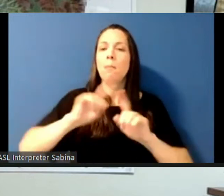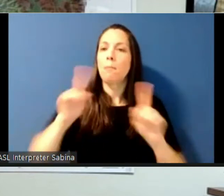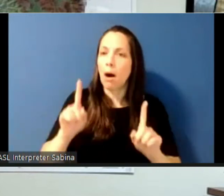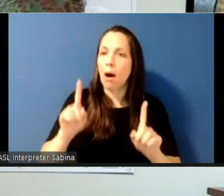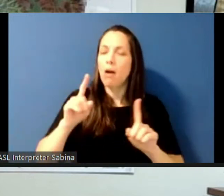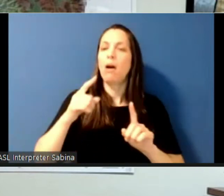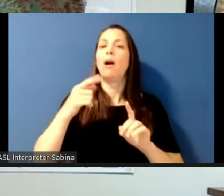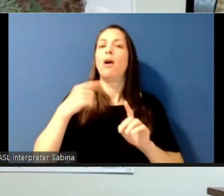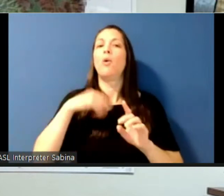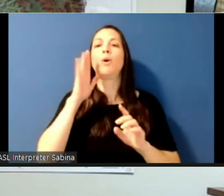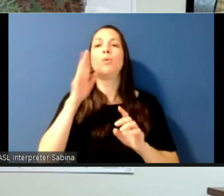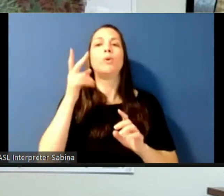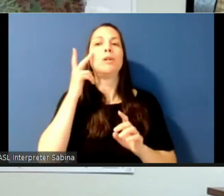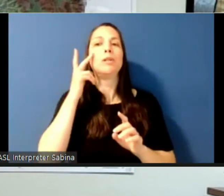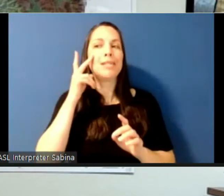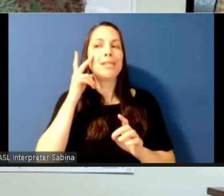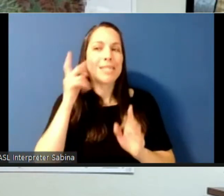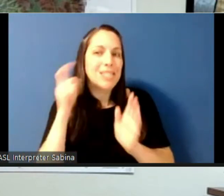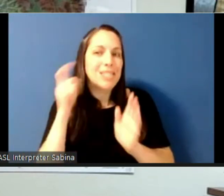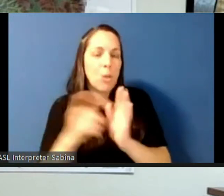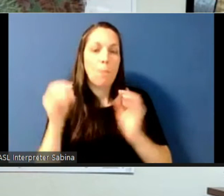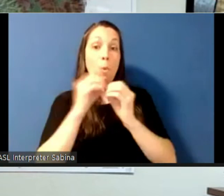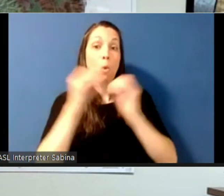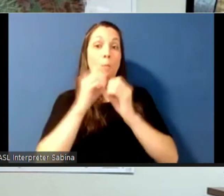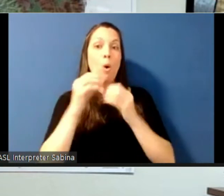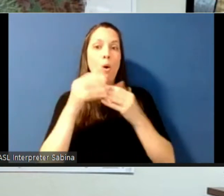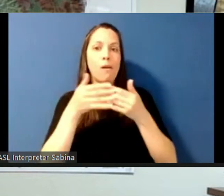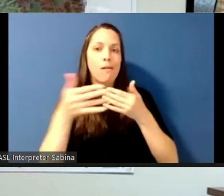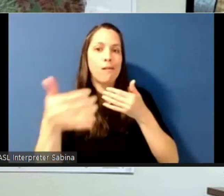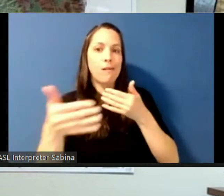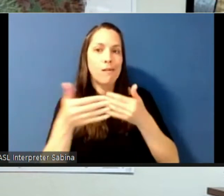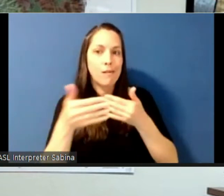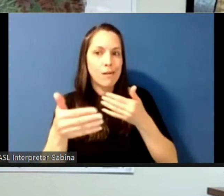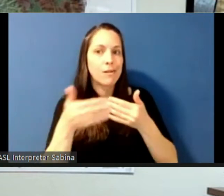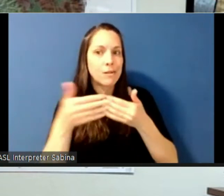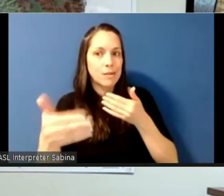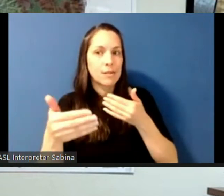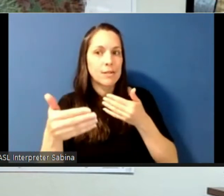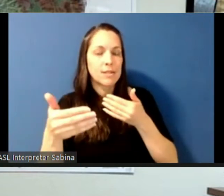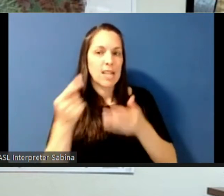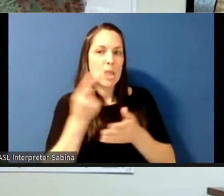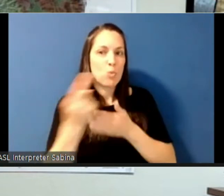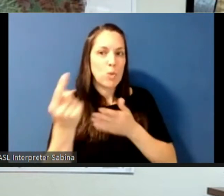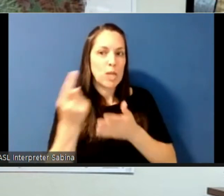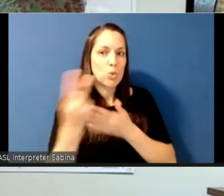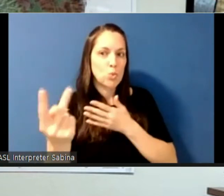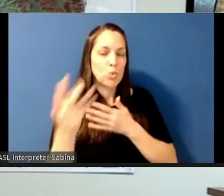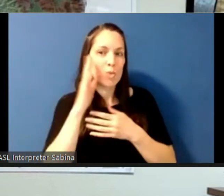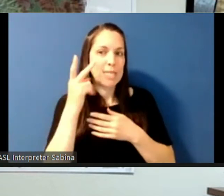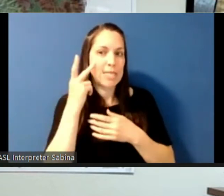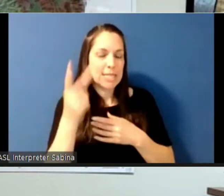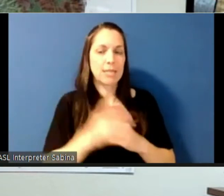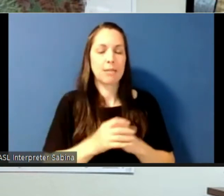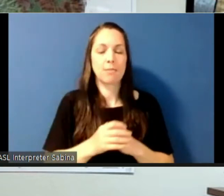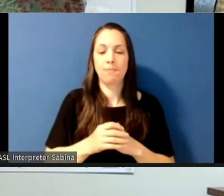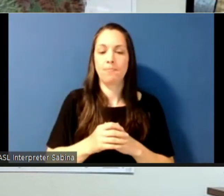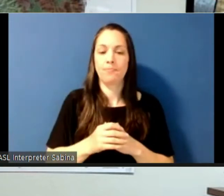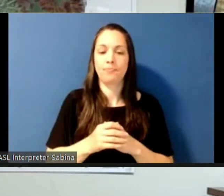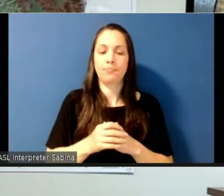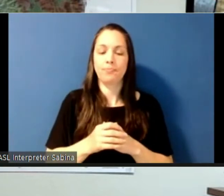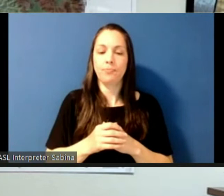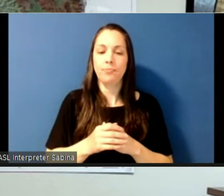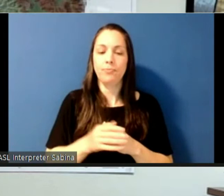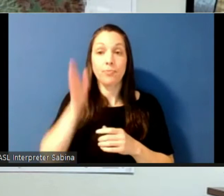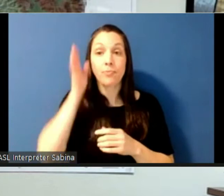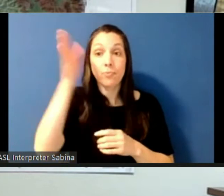any gatherings as a result of those vaccinations over the next week or so. Upcoming, however, still